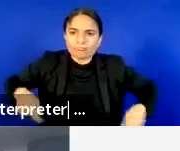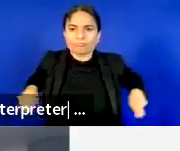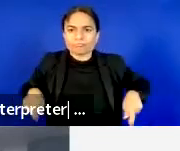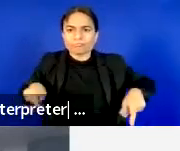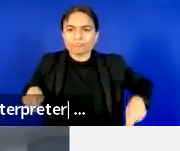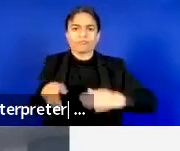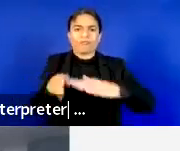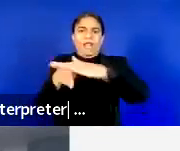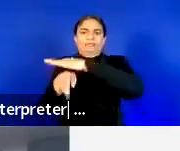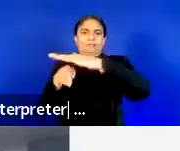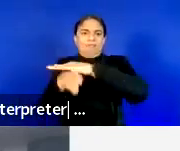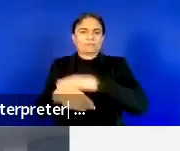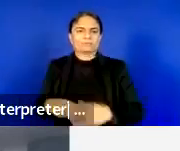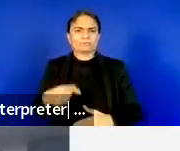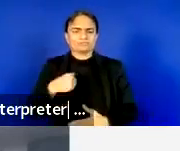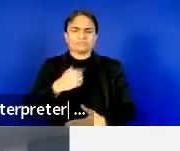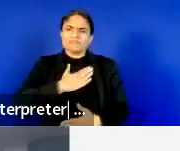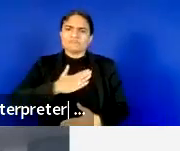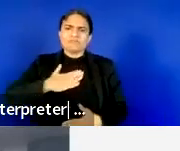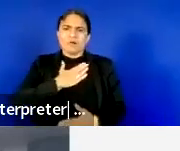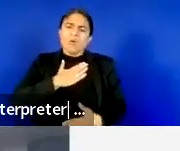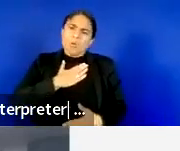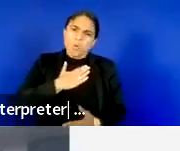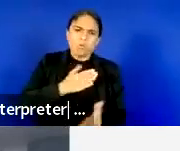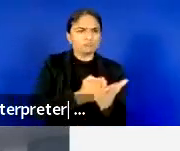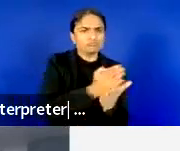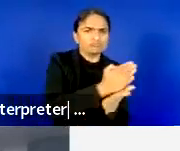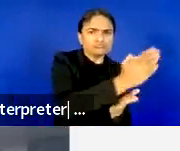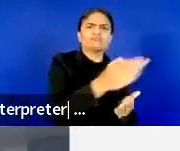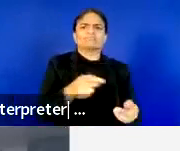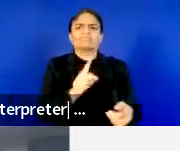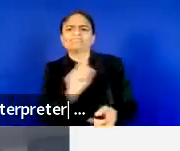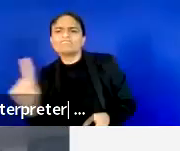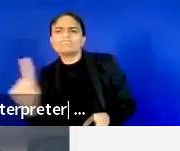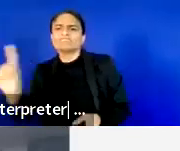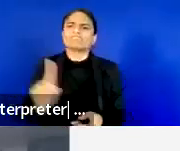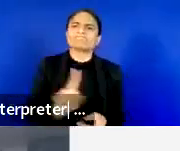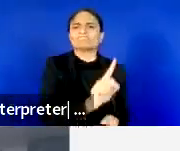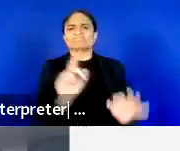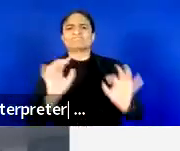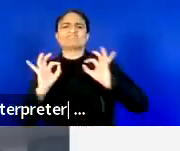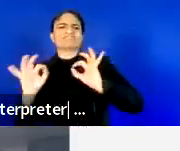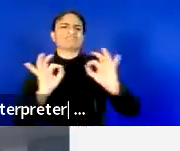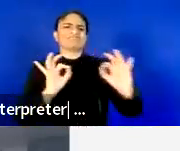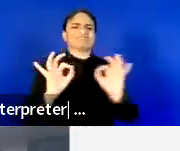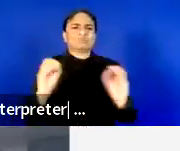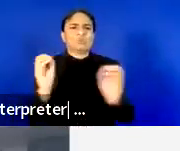event to another, and from one like hotel to another convention place, because there are provided